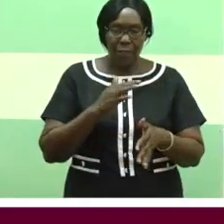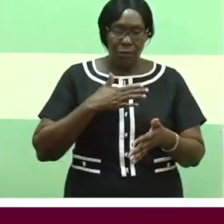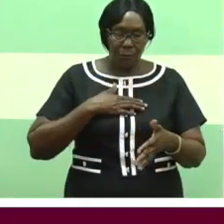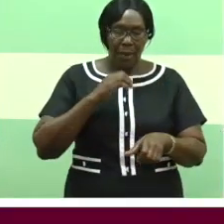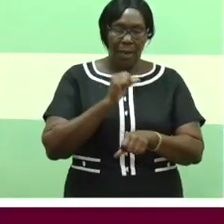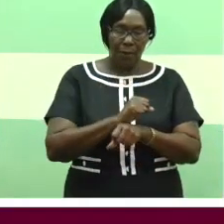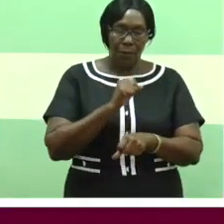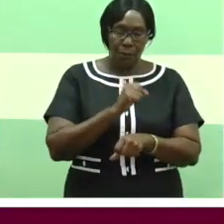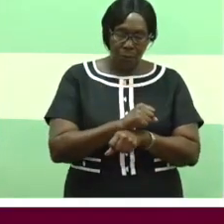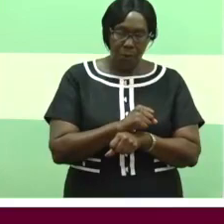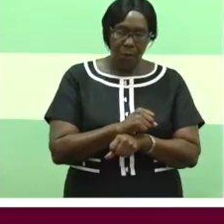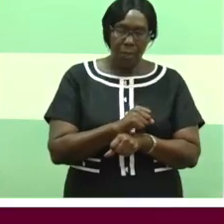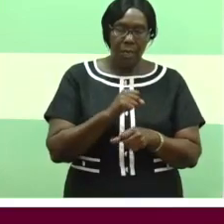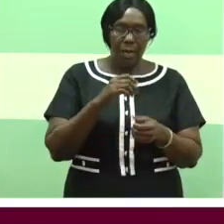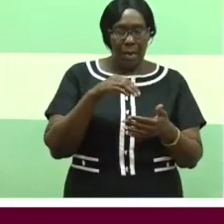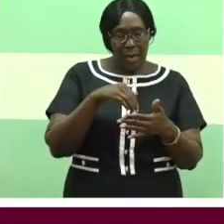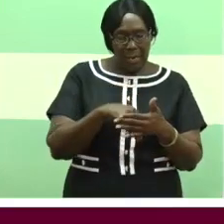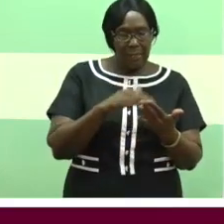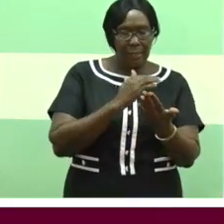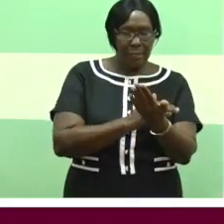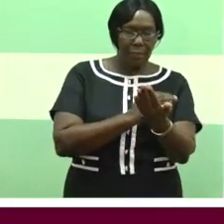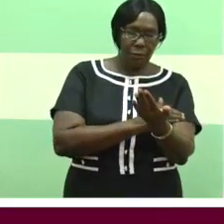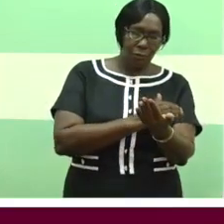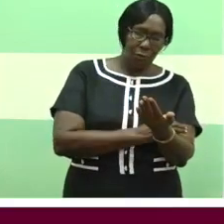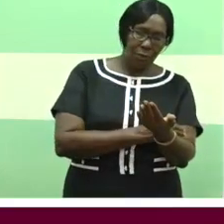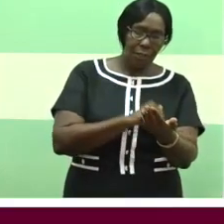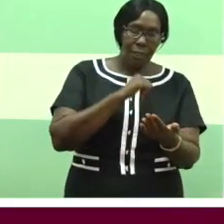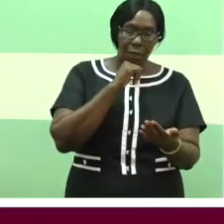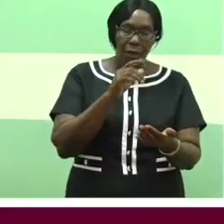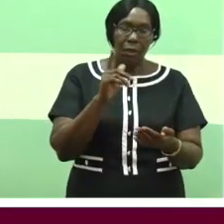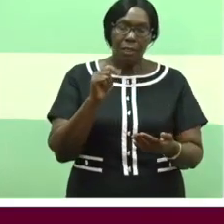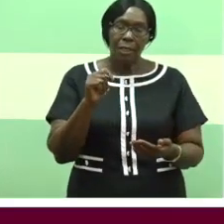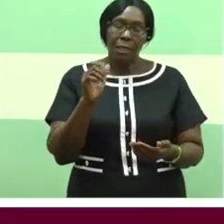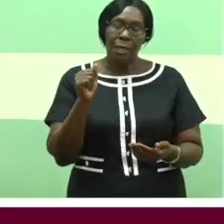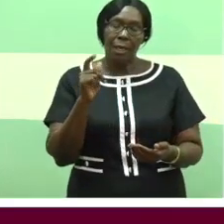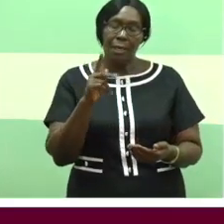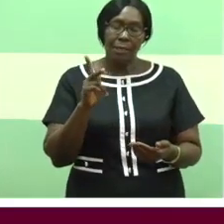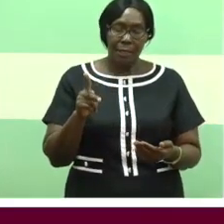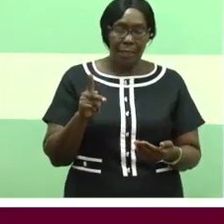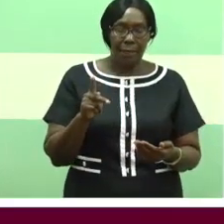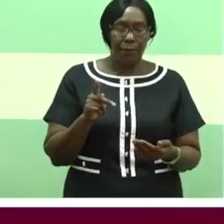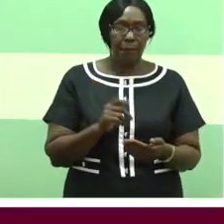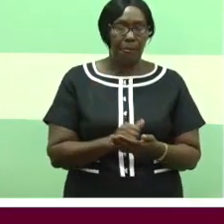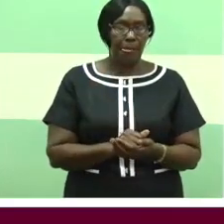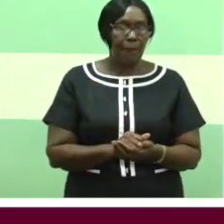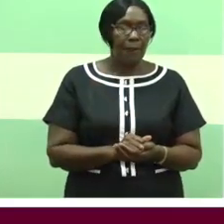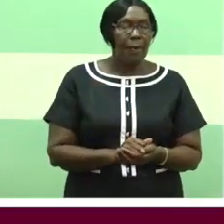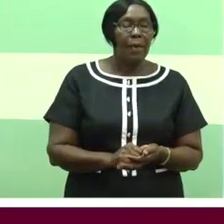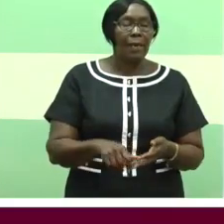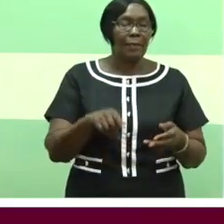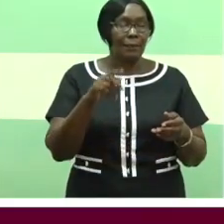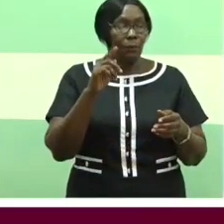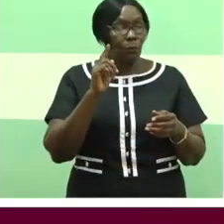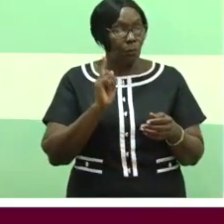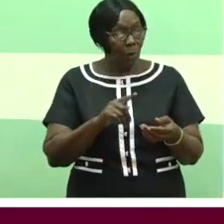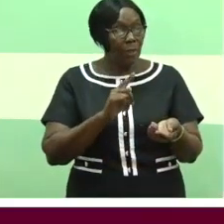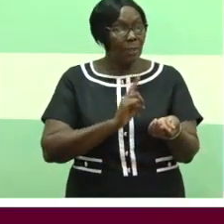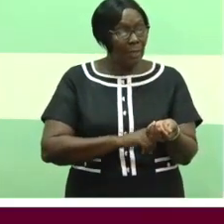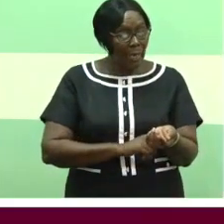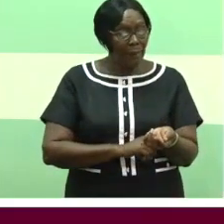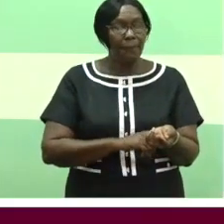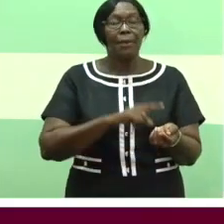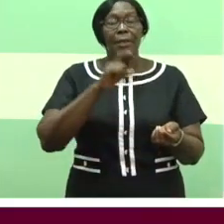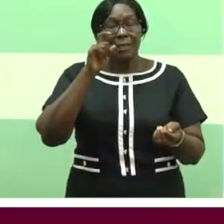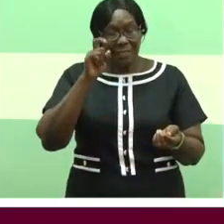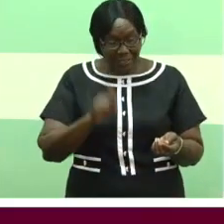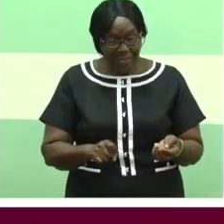my work. It increases on-task behavior. So time on task means that at a certain time, this